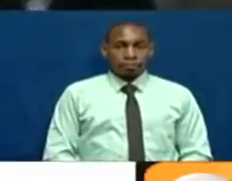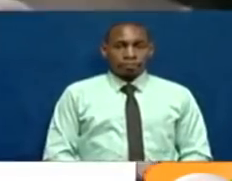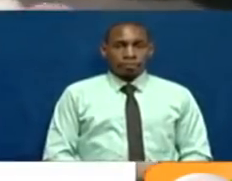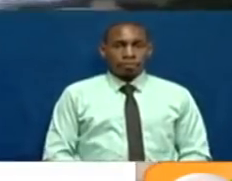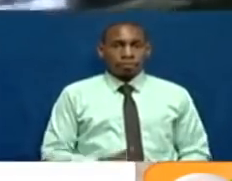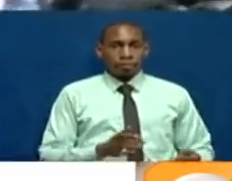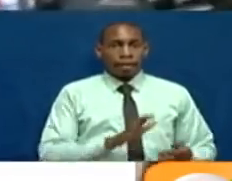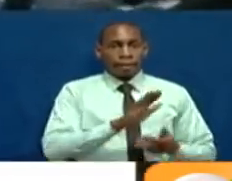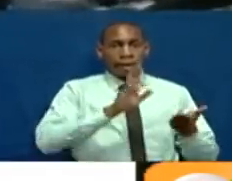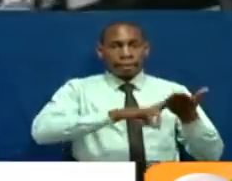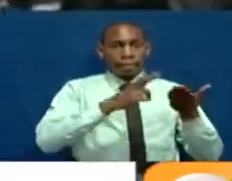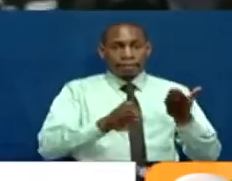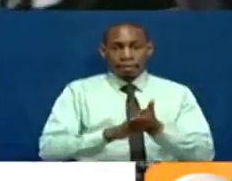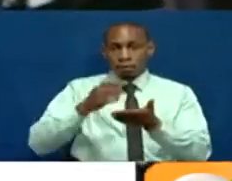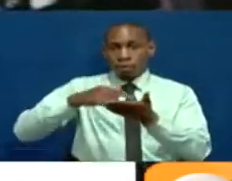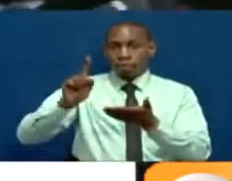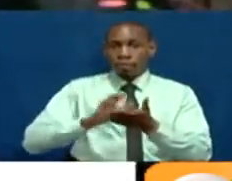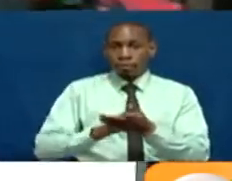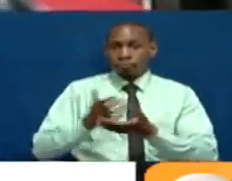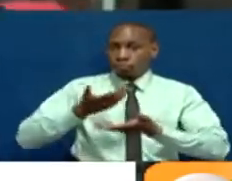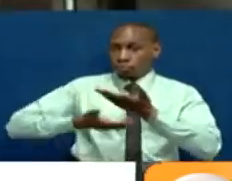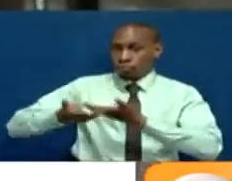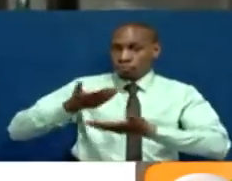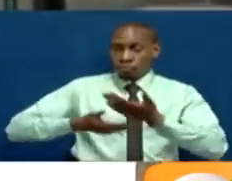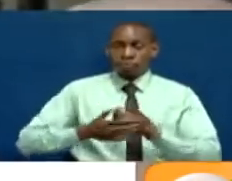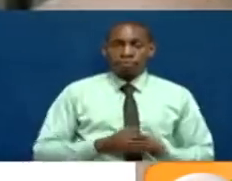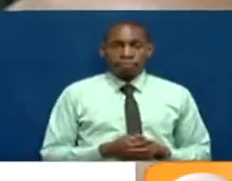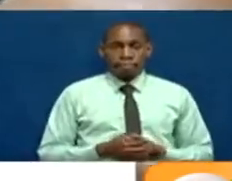of intentionally failing to grant him audience